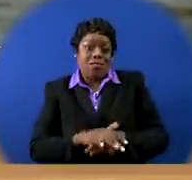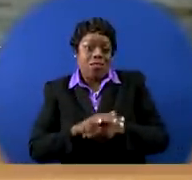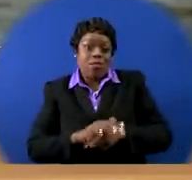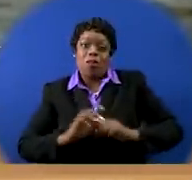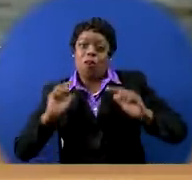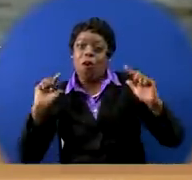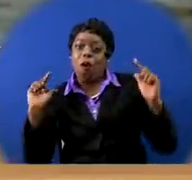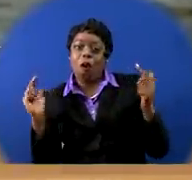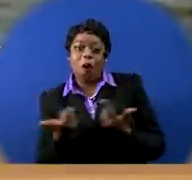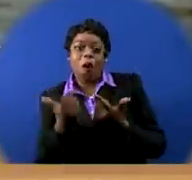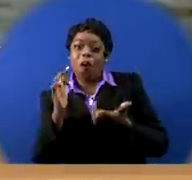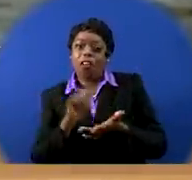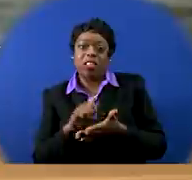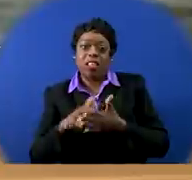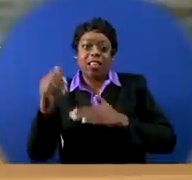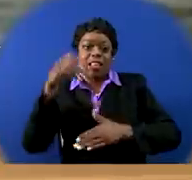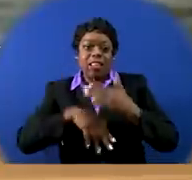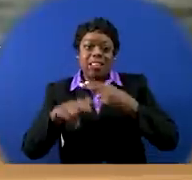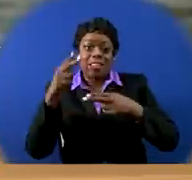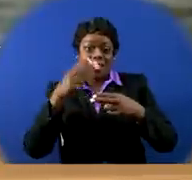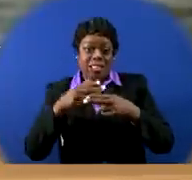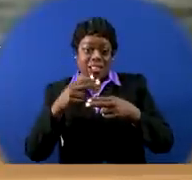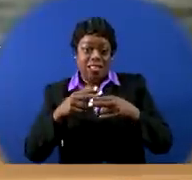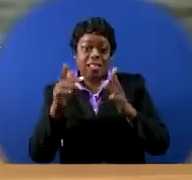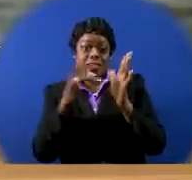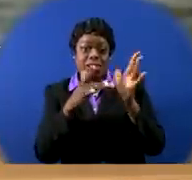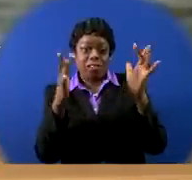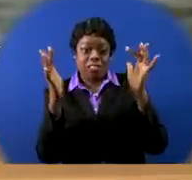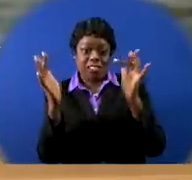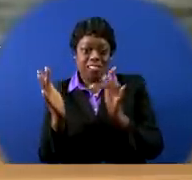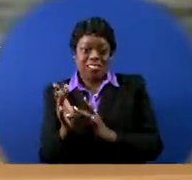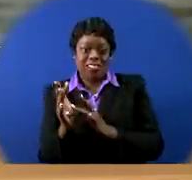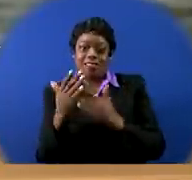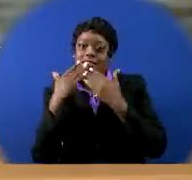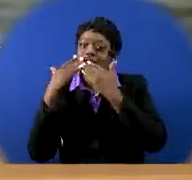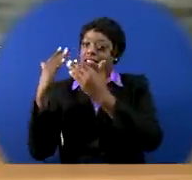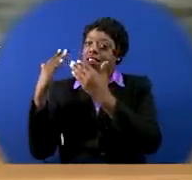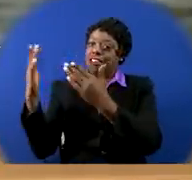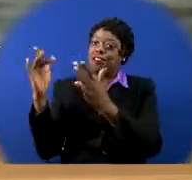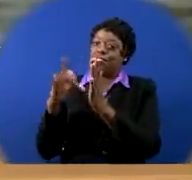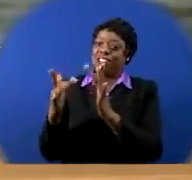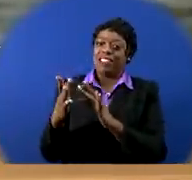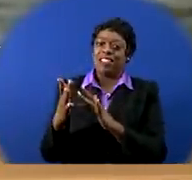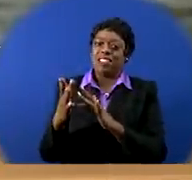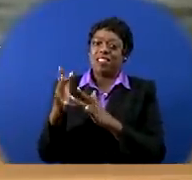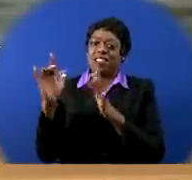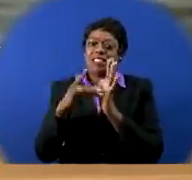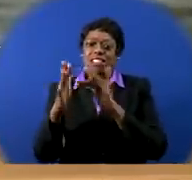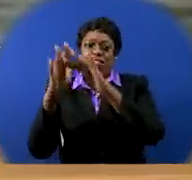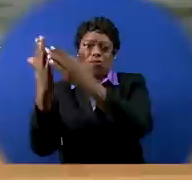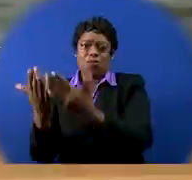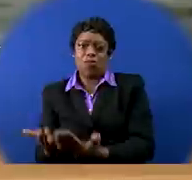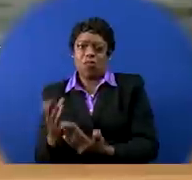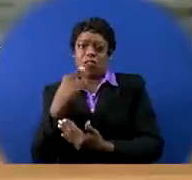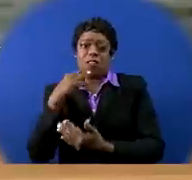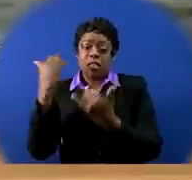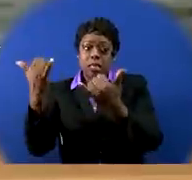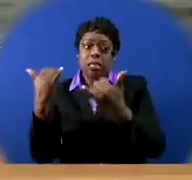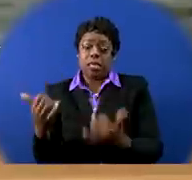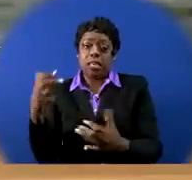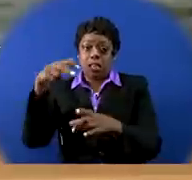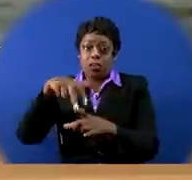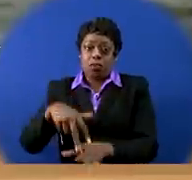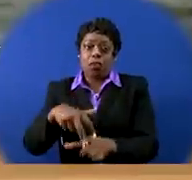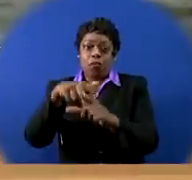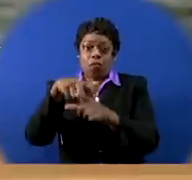up in that one man named Jesus. Woo, thank you, Jesus. The Bible says he now rides into the holy city. While he's riding